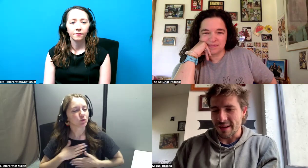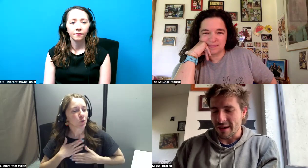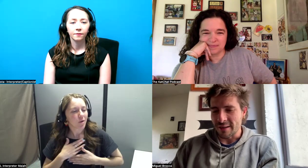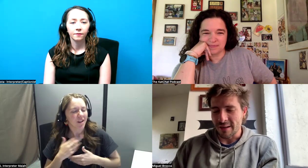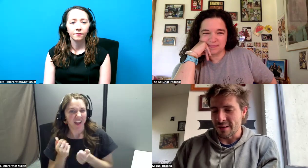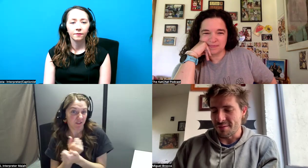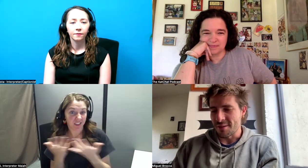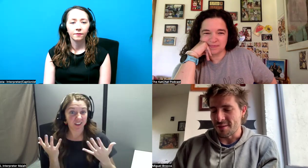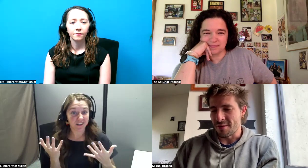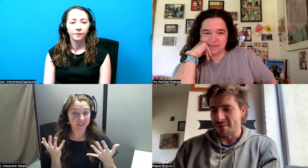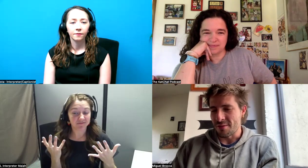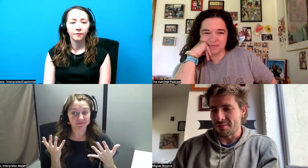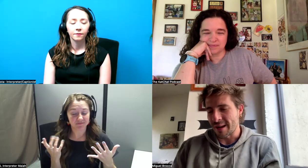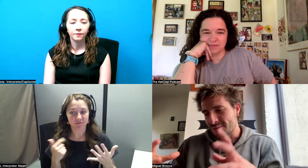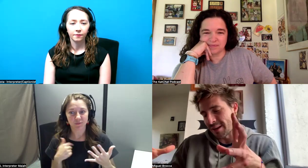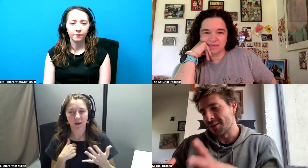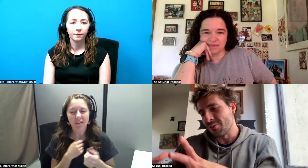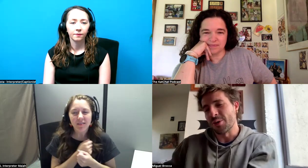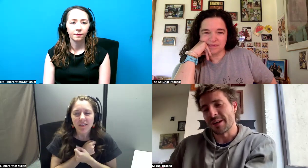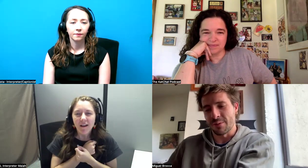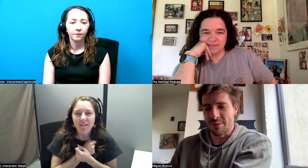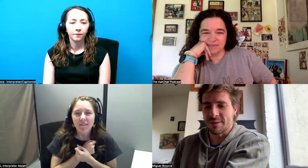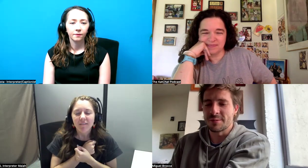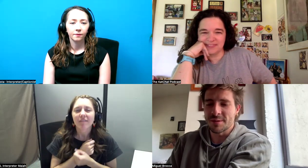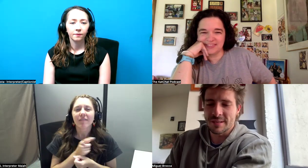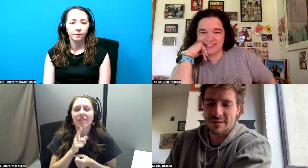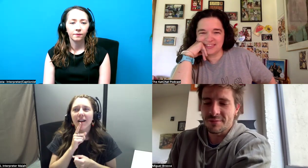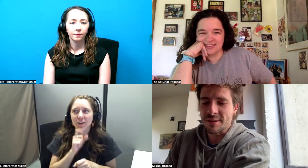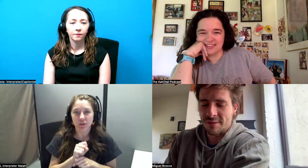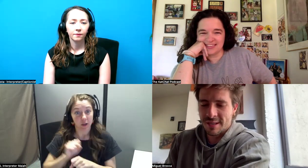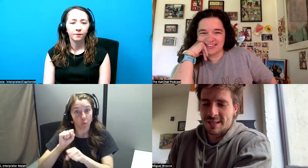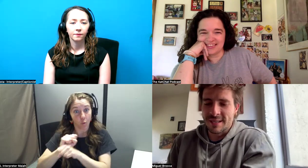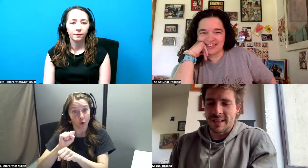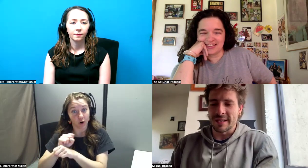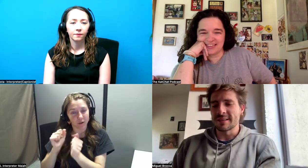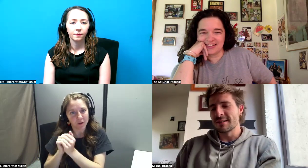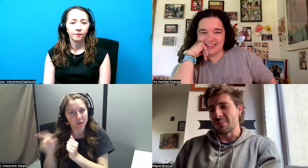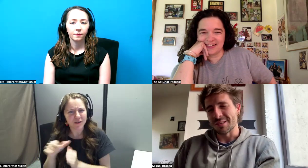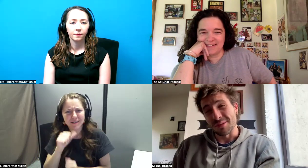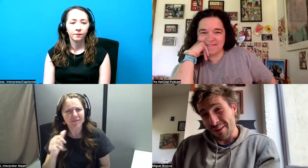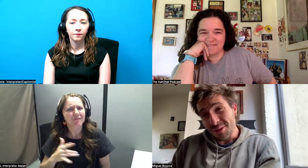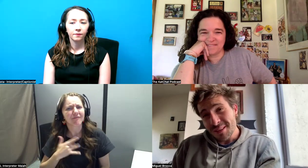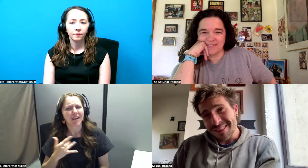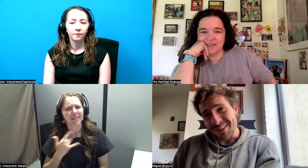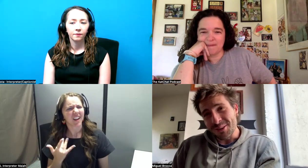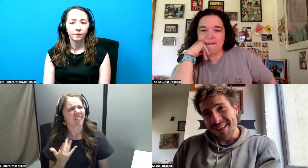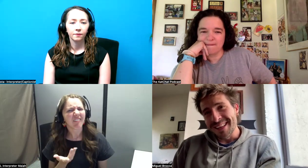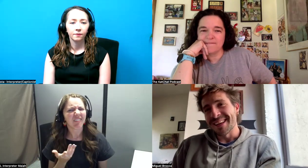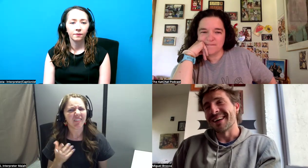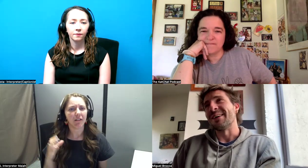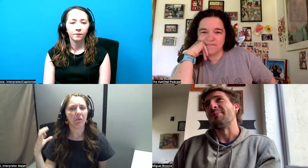everything. I love the fact of actually working with her. You know, it didn't feel like so much of an effort. You